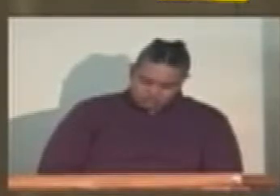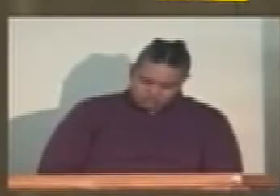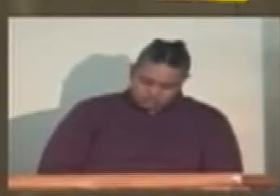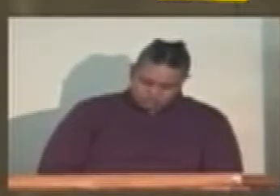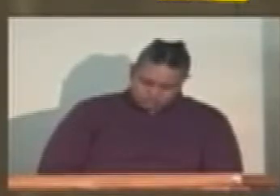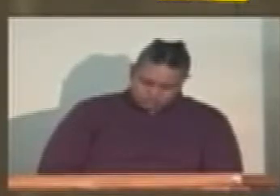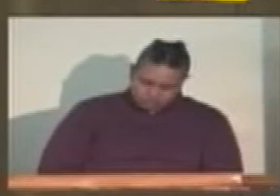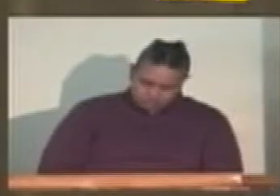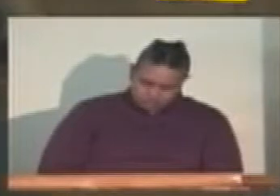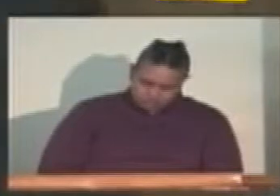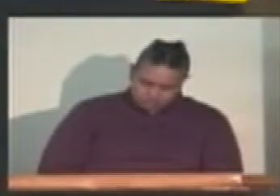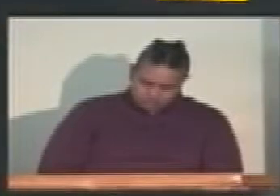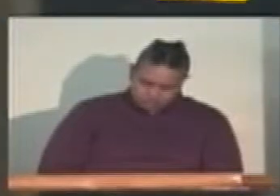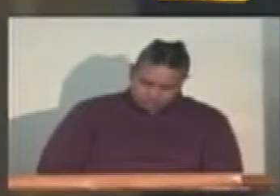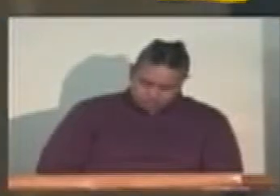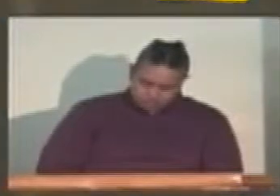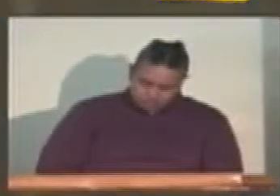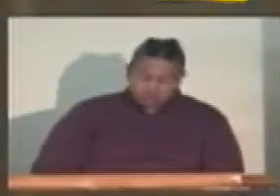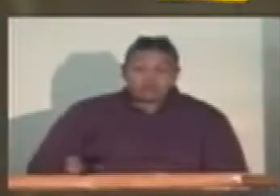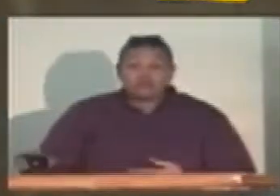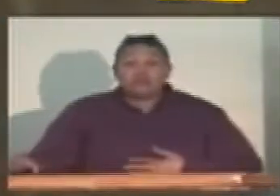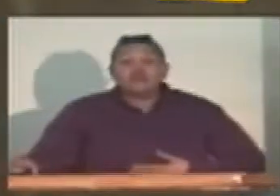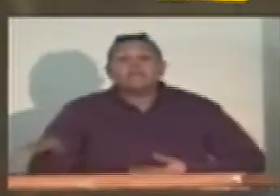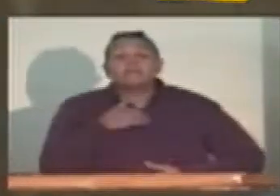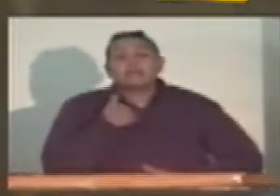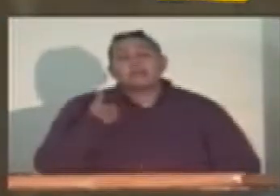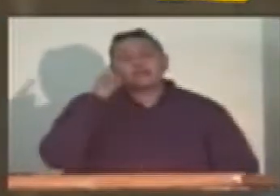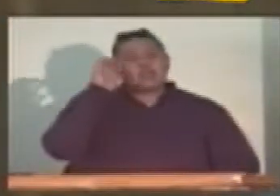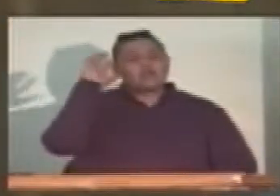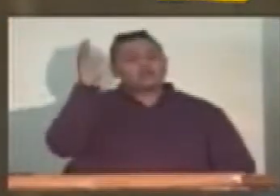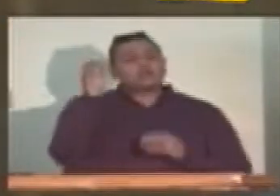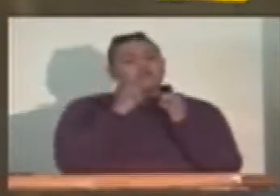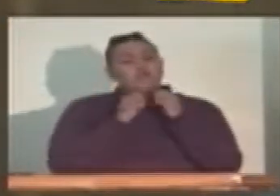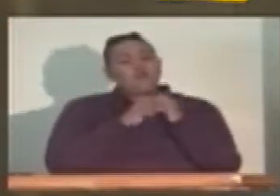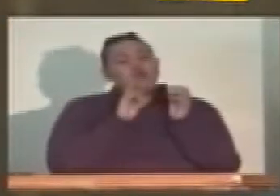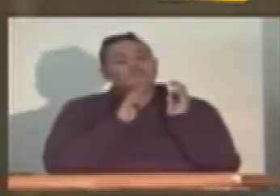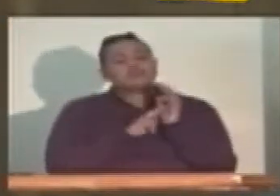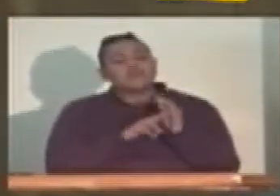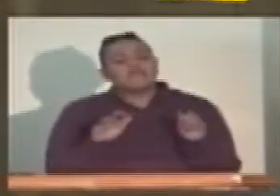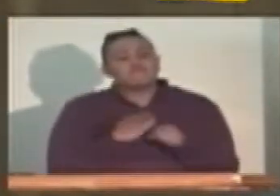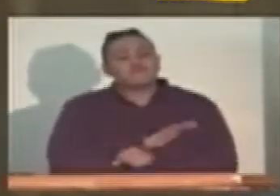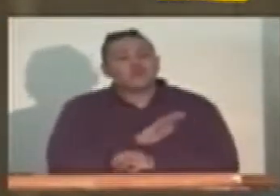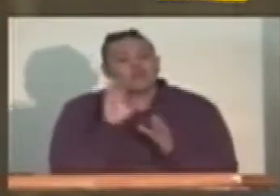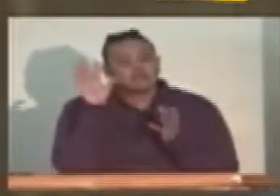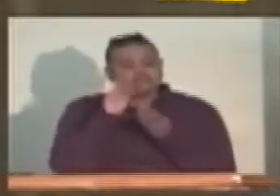and will present a fulsome analysis of the works portfolio.